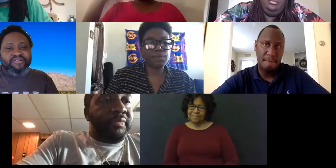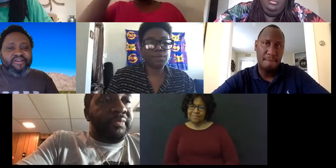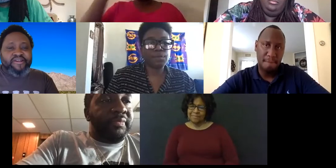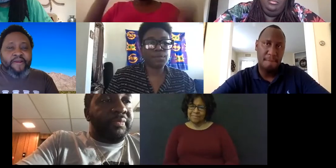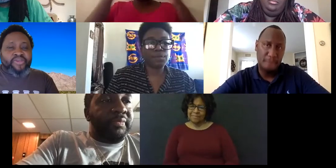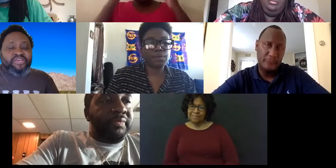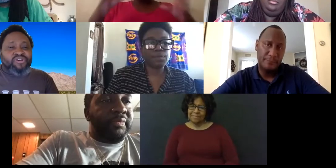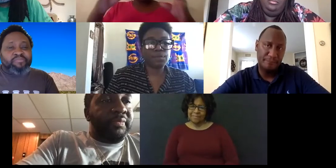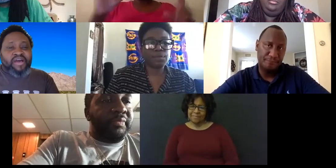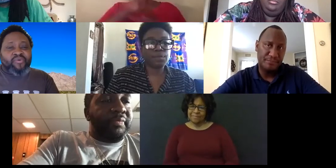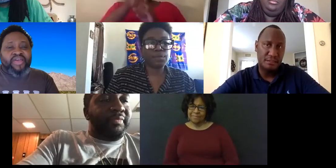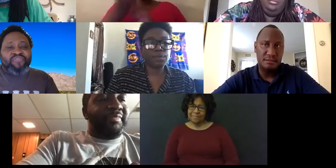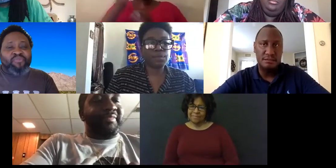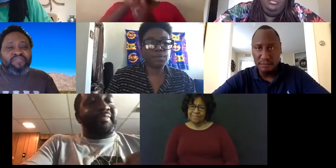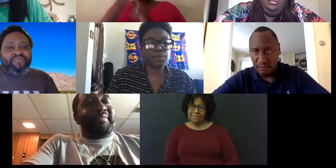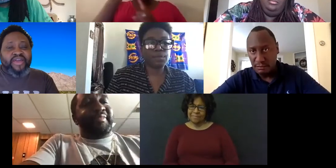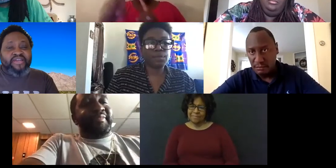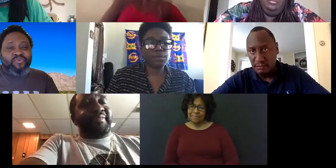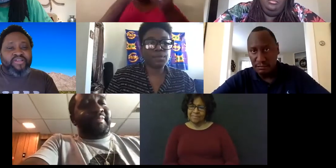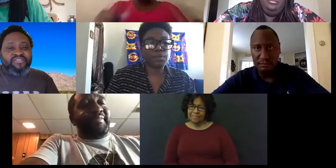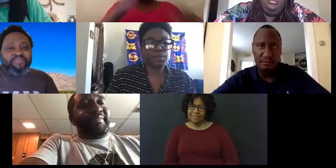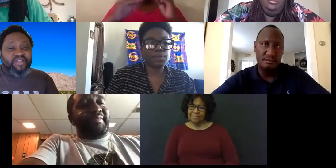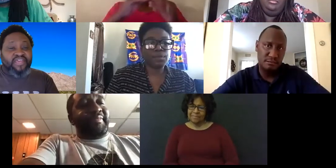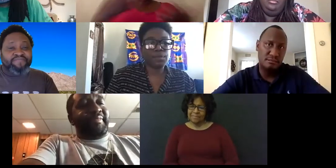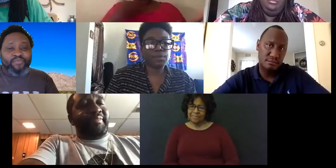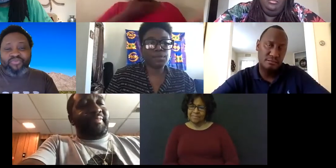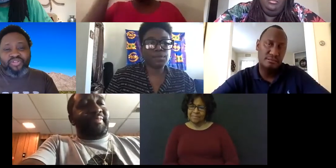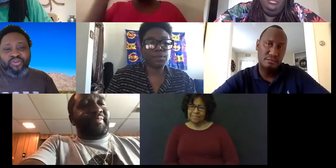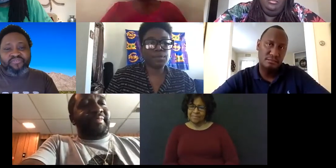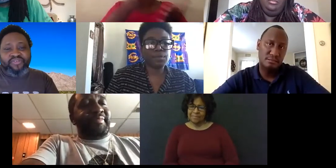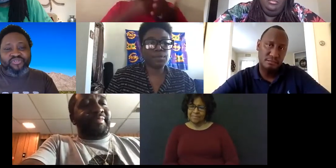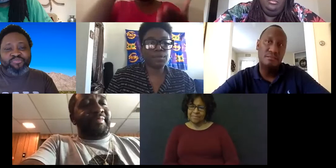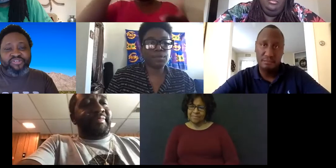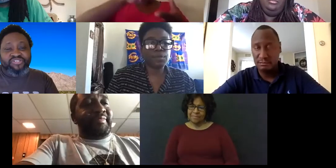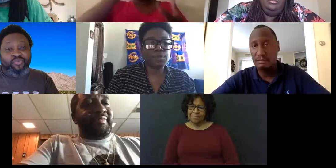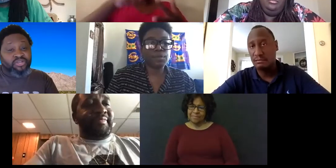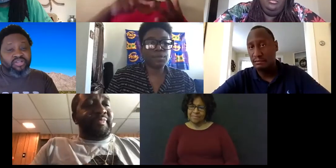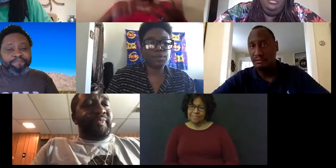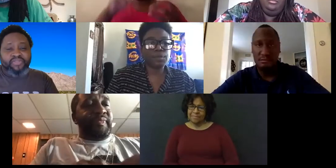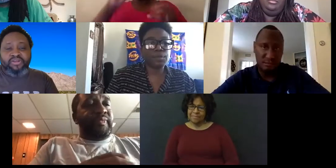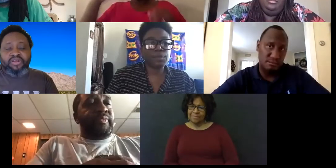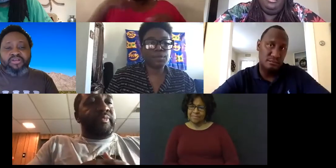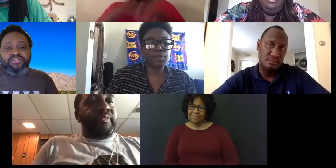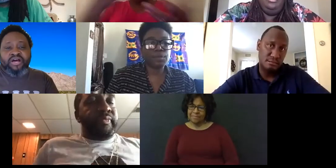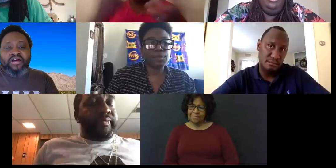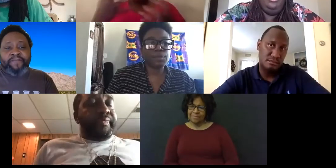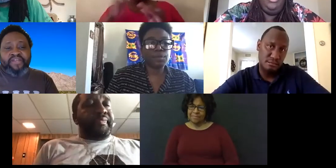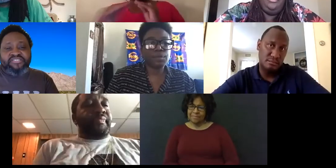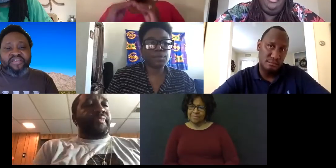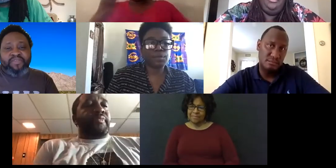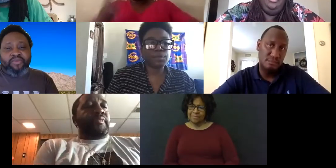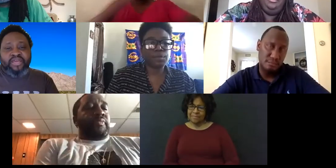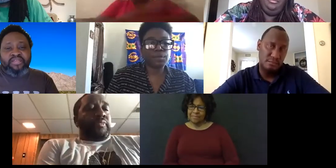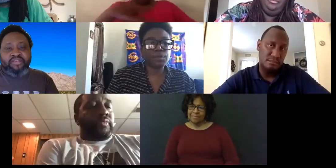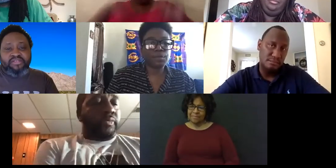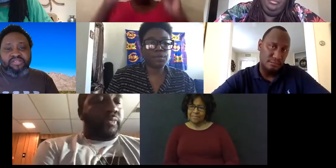replaced. We keep talking about how we have no money for X, Y, and Z, but if we really wanted to fix those bridges, we could. And it's the